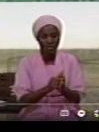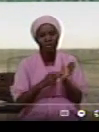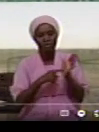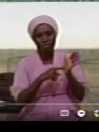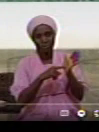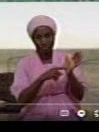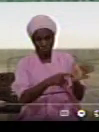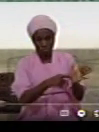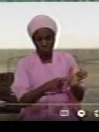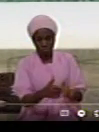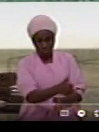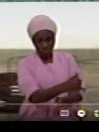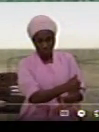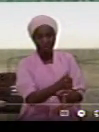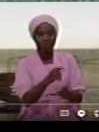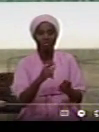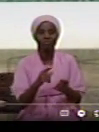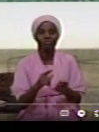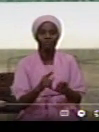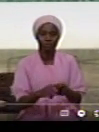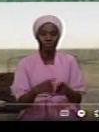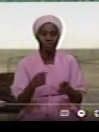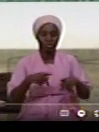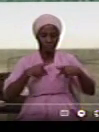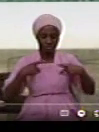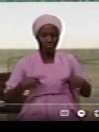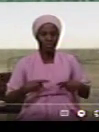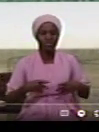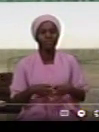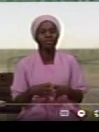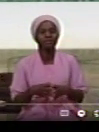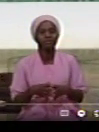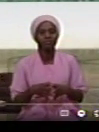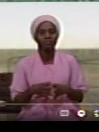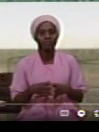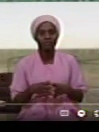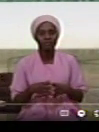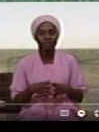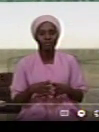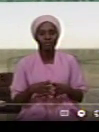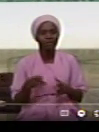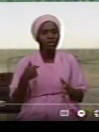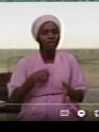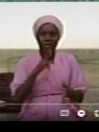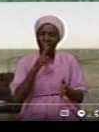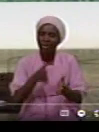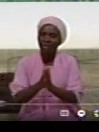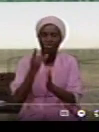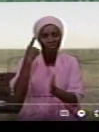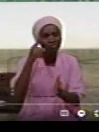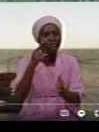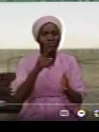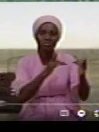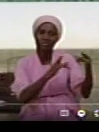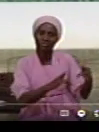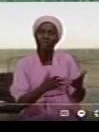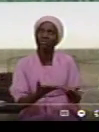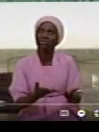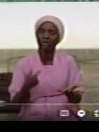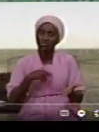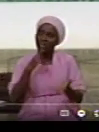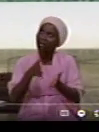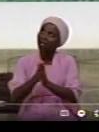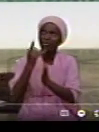show yourselves unto the priest." We're asking for mercy. We're asking for